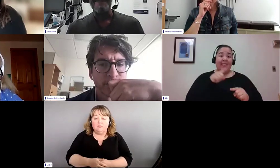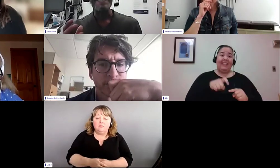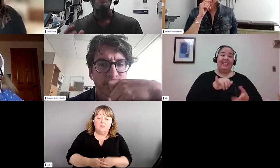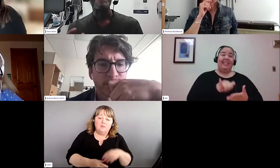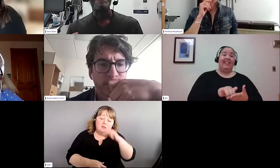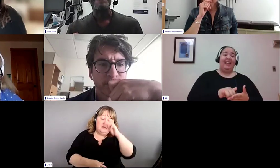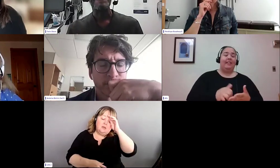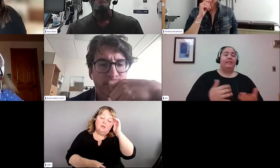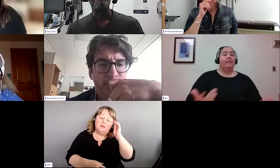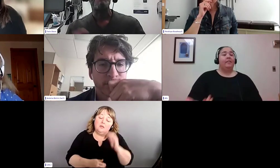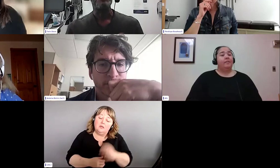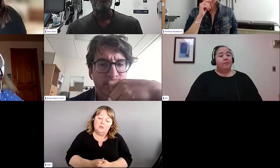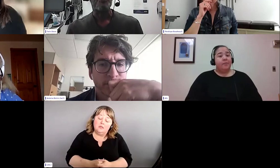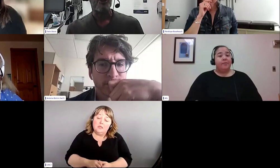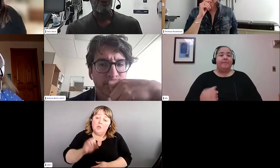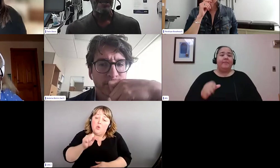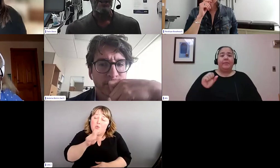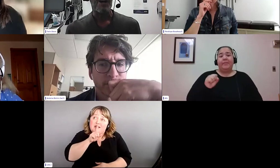yes,